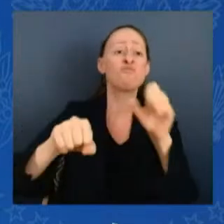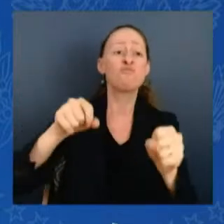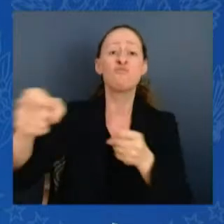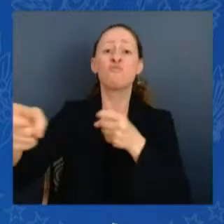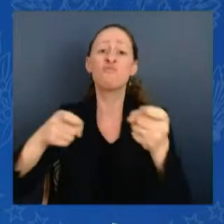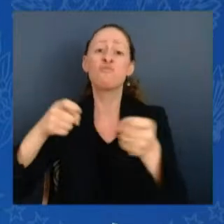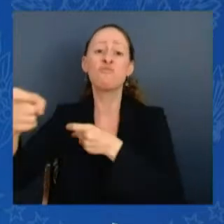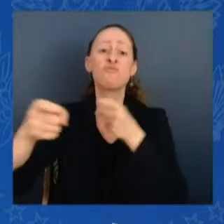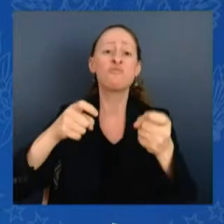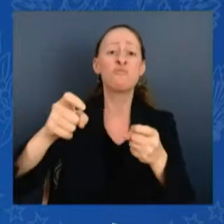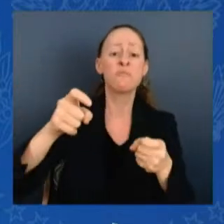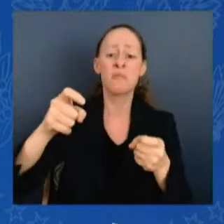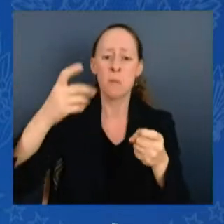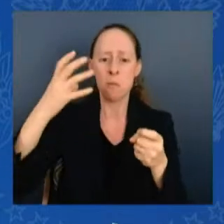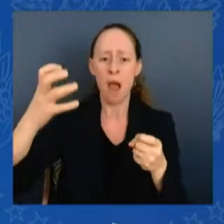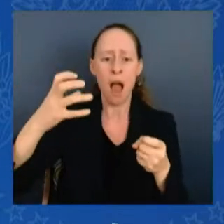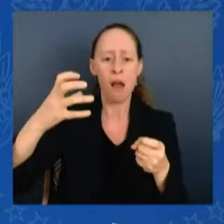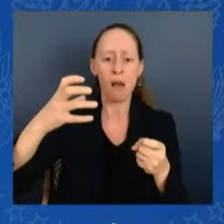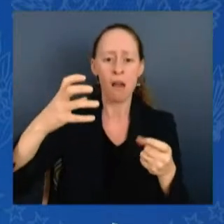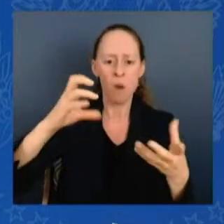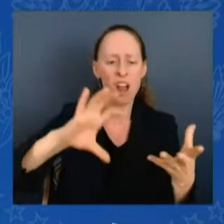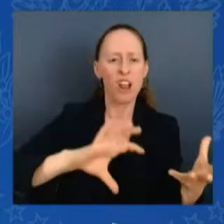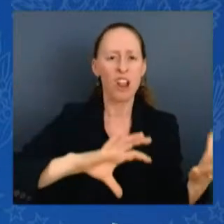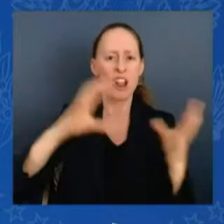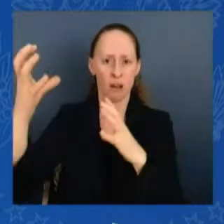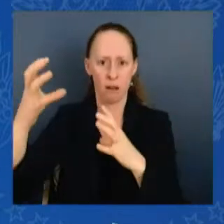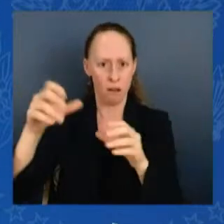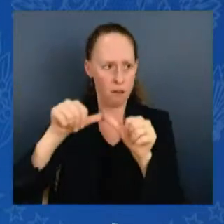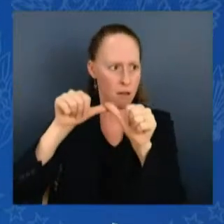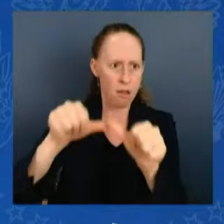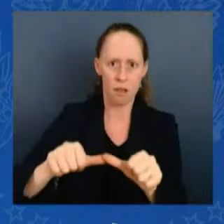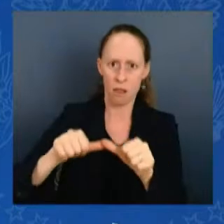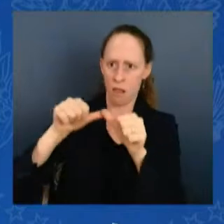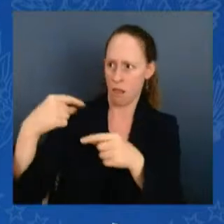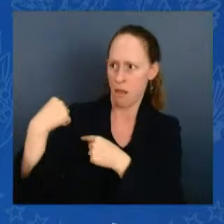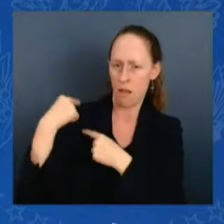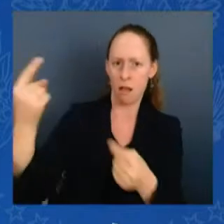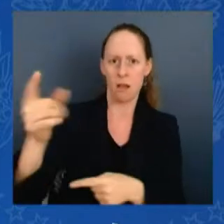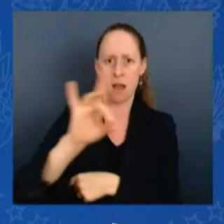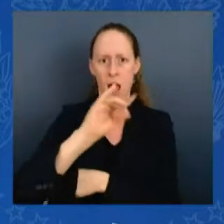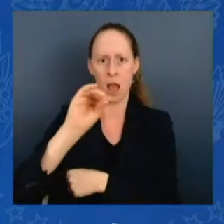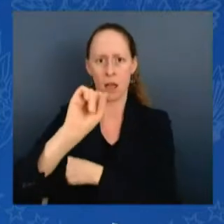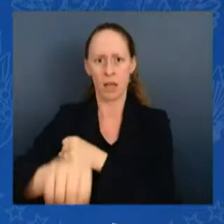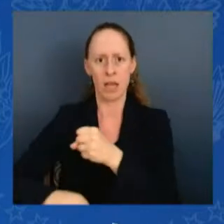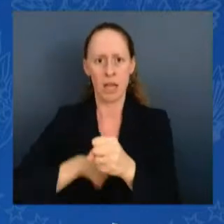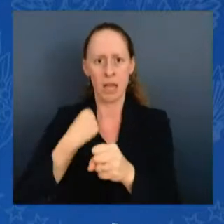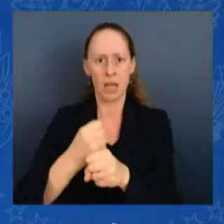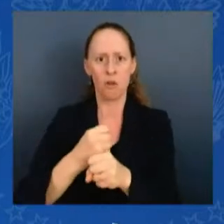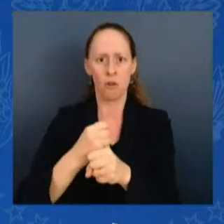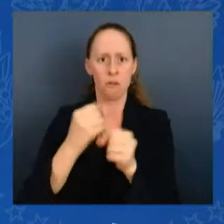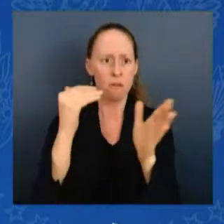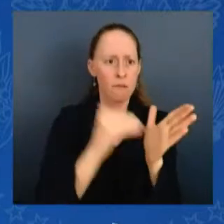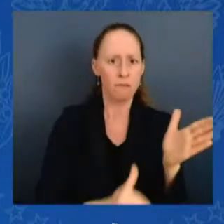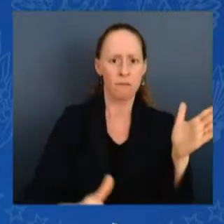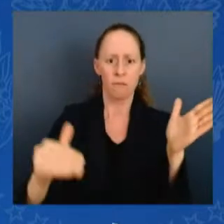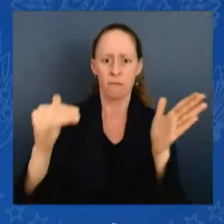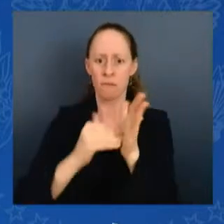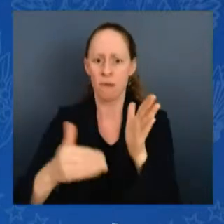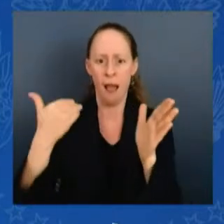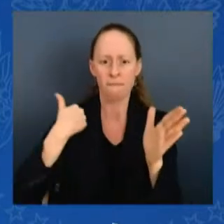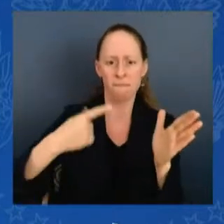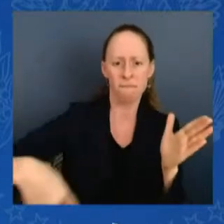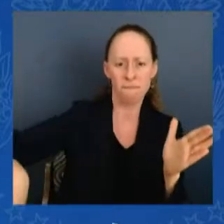nearly 80 years and counting. Terrorist groups continue to plot evil schemes, cause mayhem and chaos and